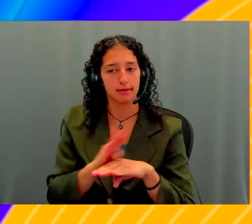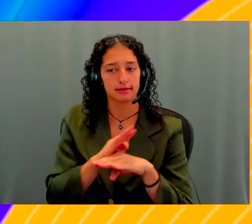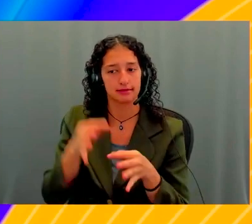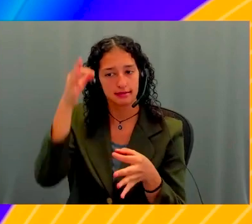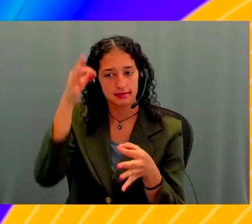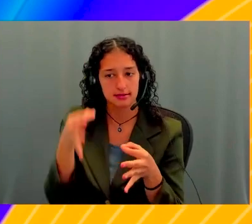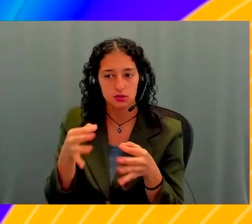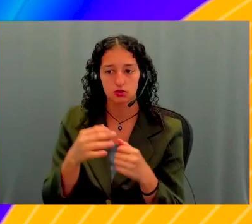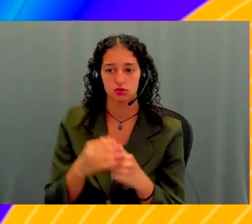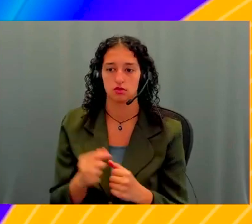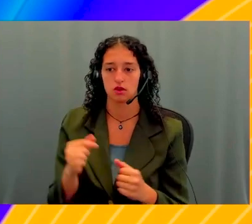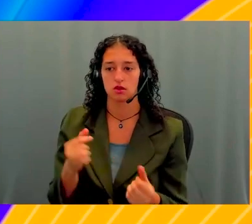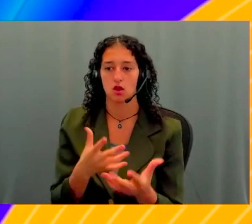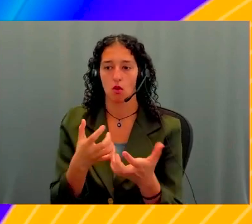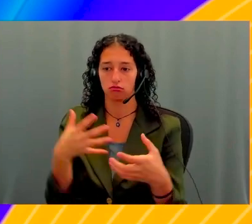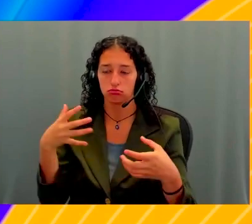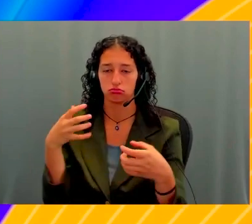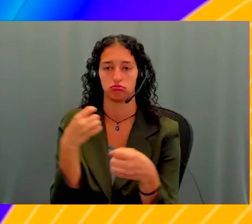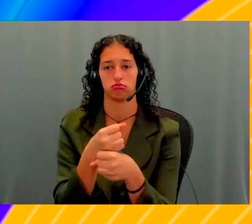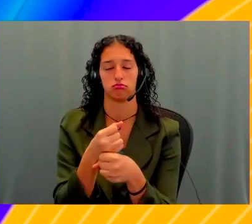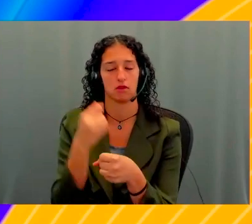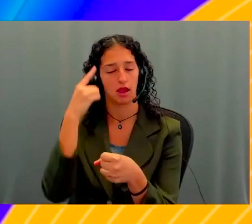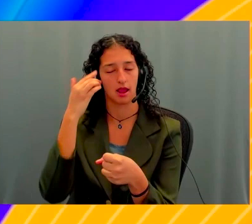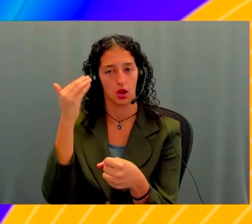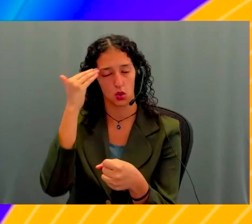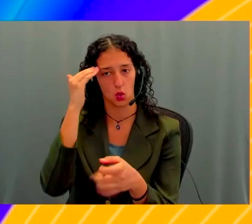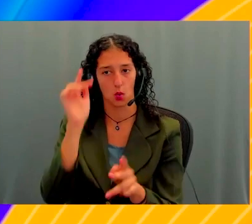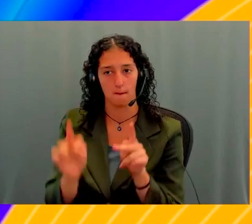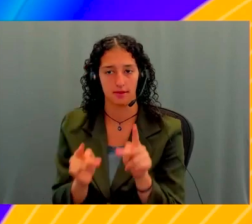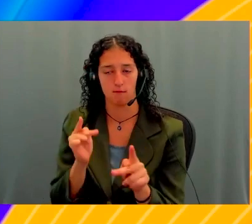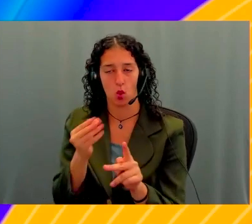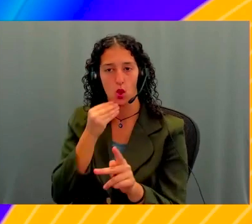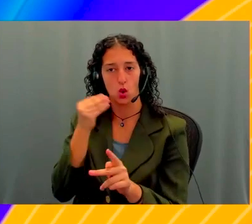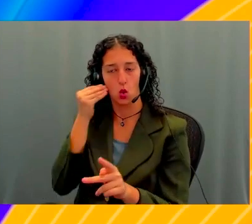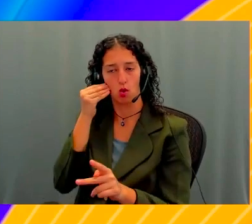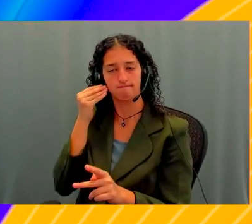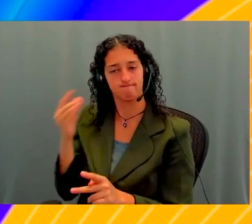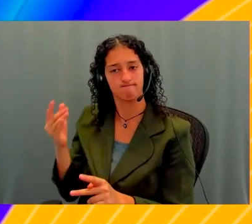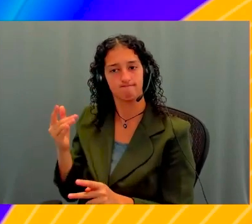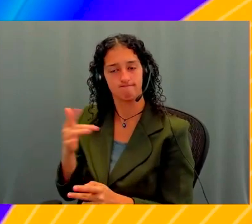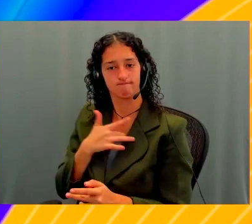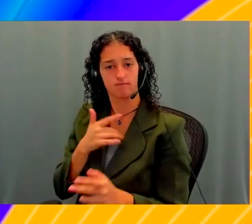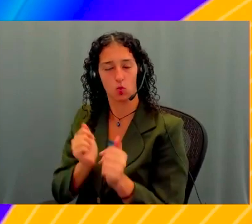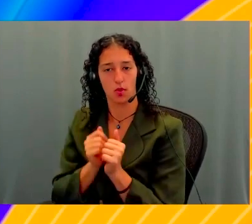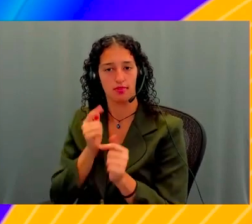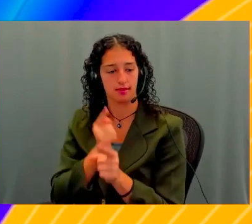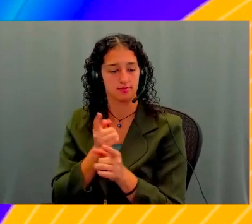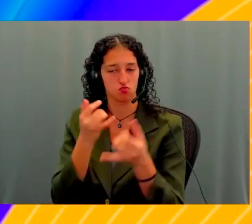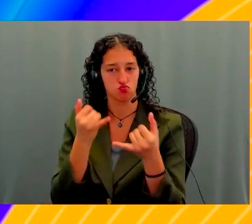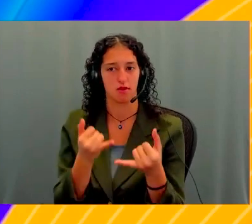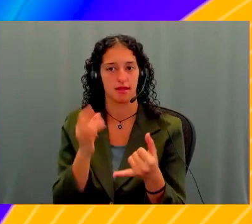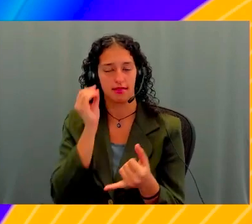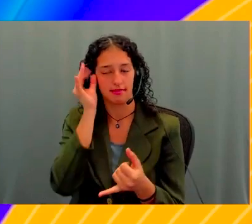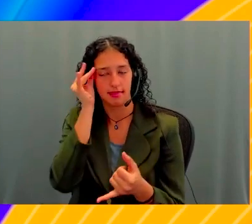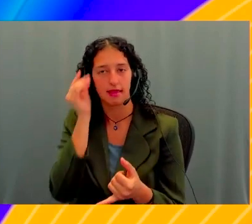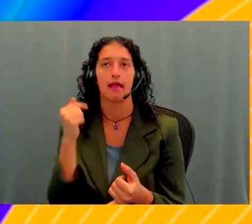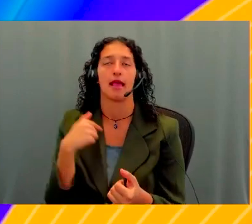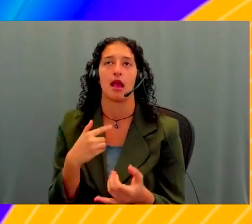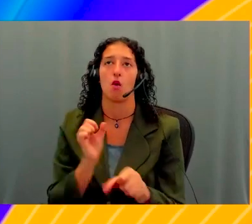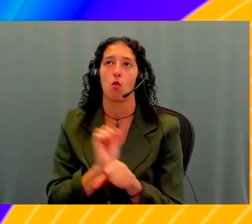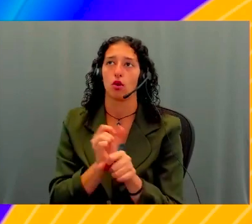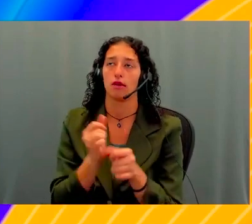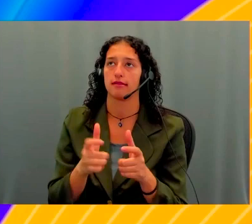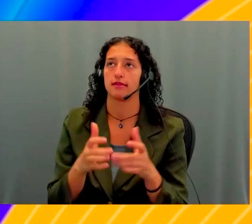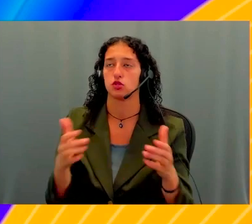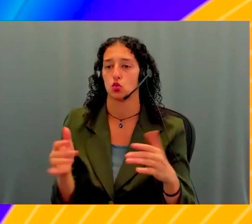want to recap because I know there's people at home who really resonate with this, and they're probably thinking, I work at this big company, we've got so much data,